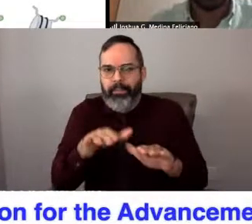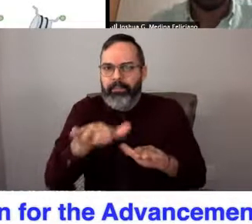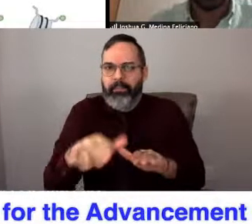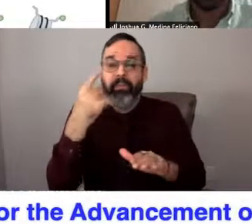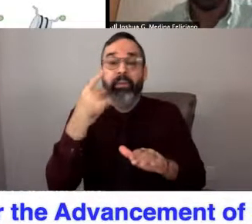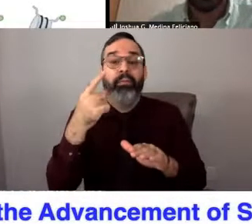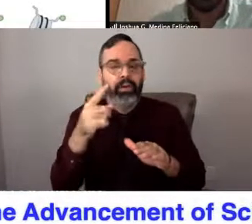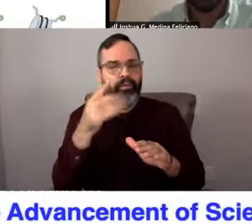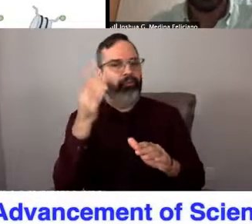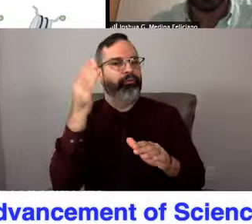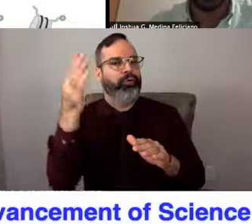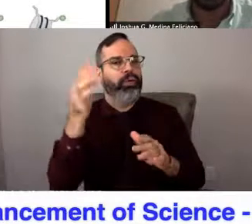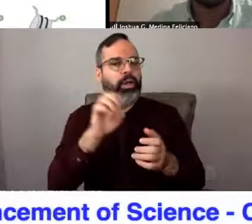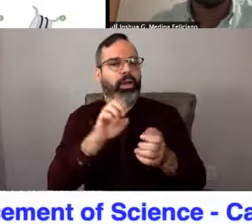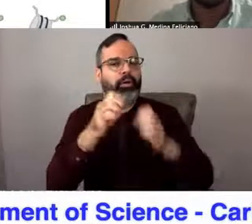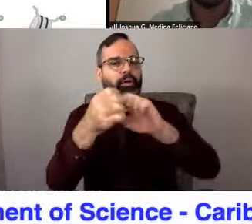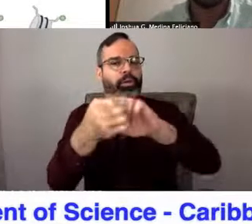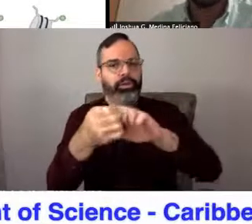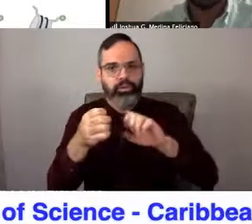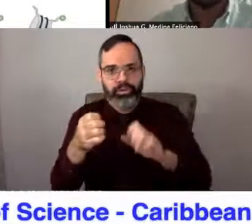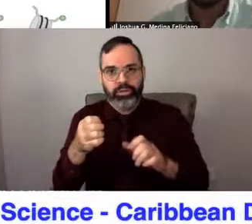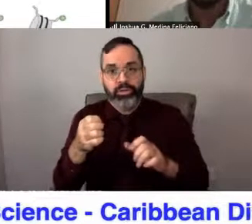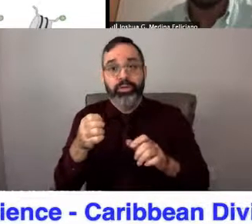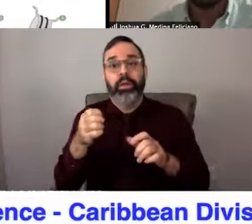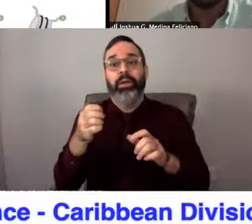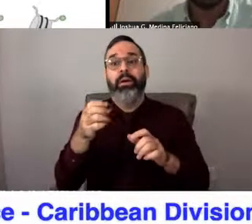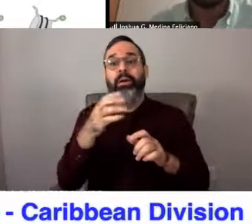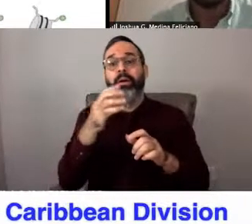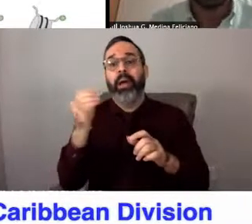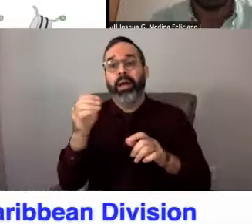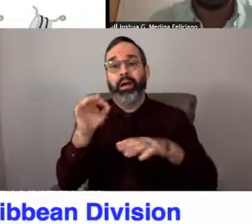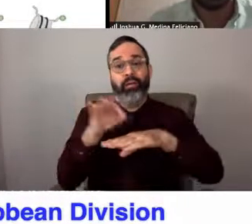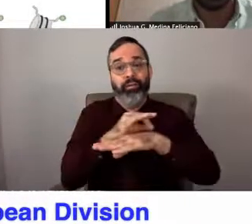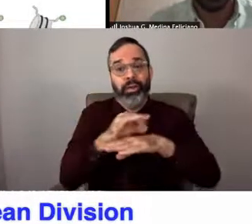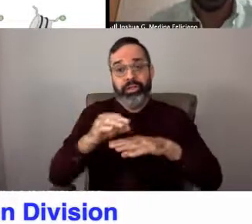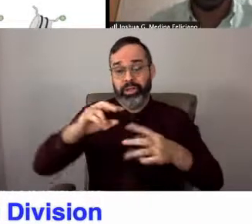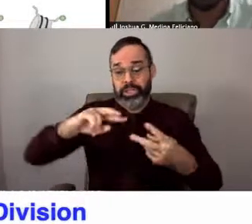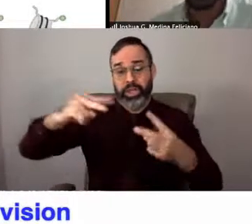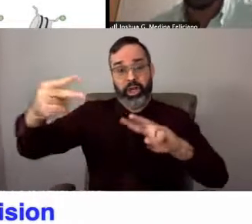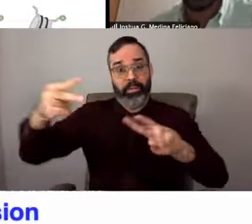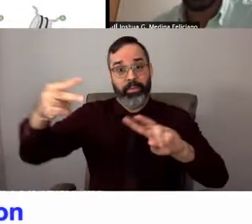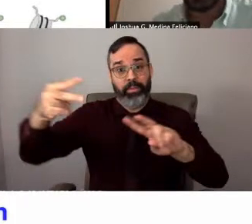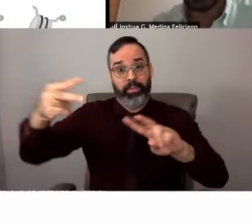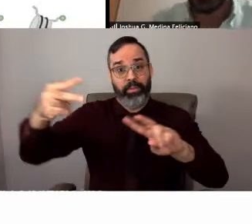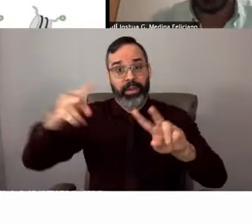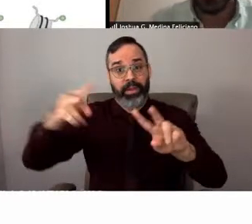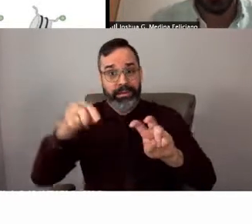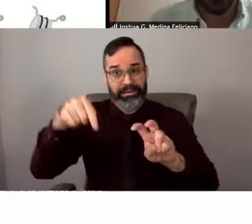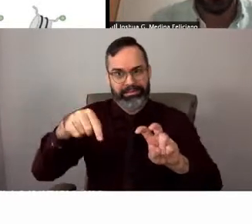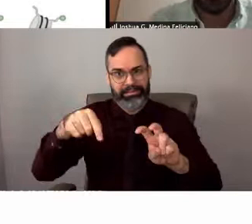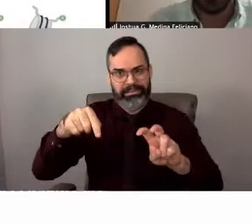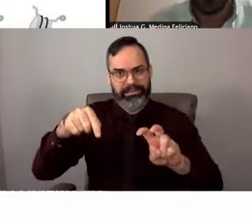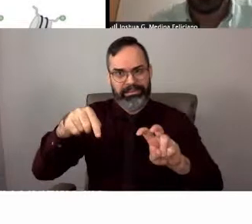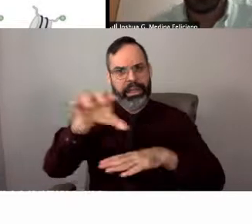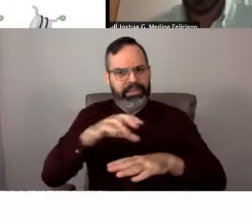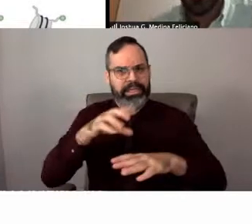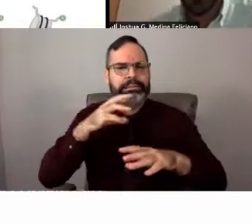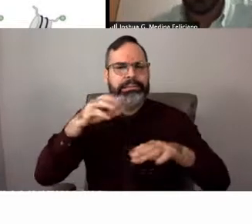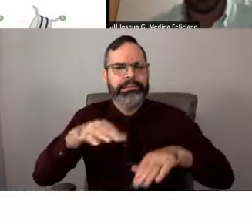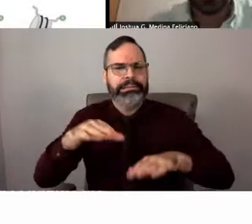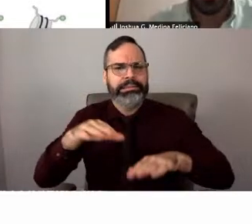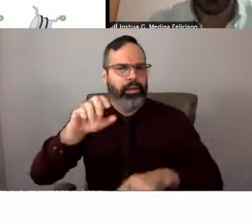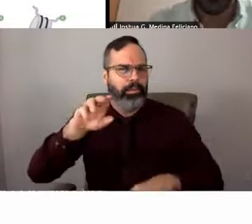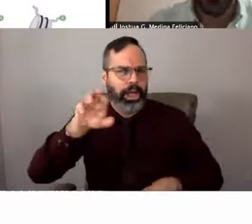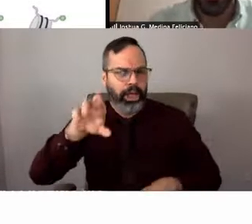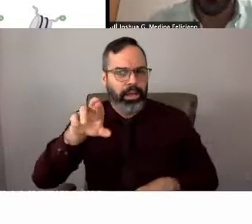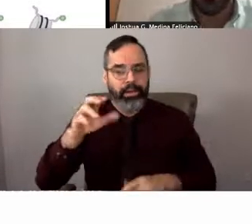future evolution, studious evolution and functional genomics analysis on this Caribbean sea cucumber. So that would be all for me.